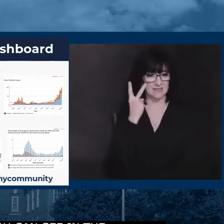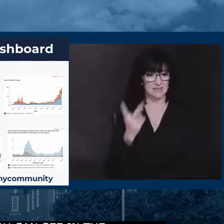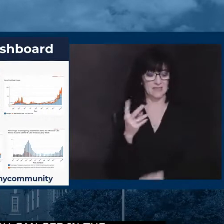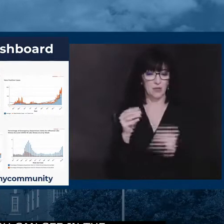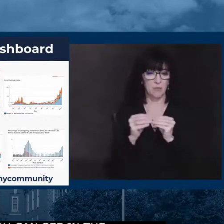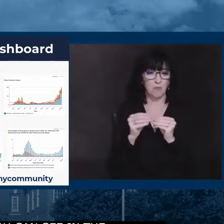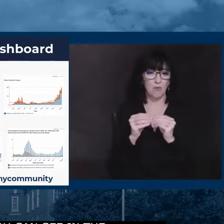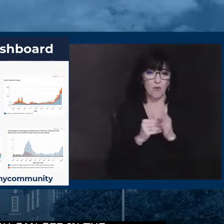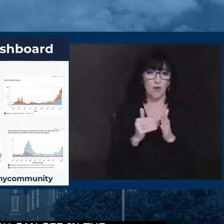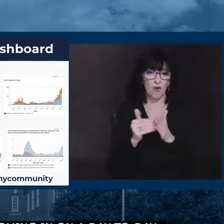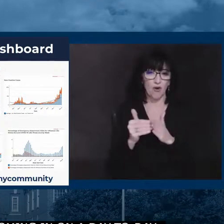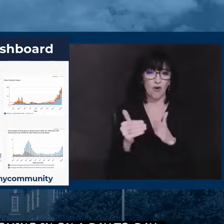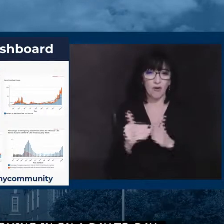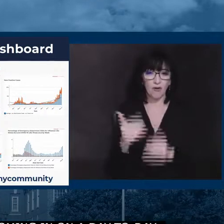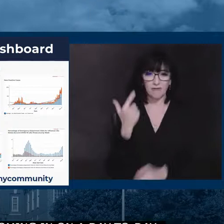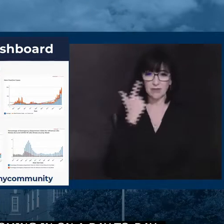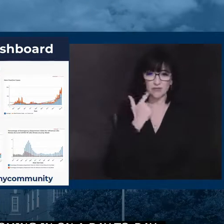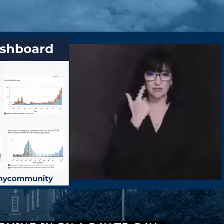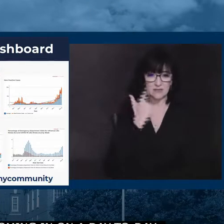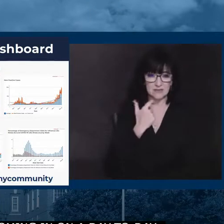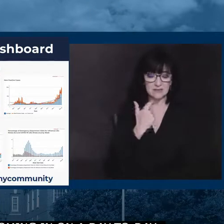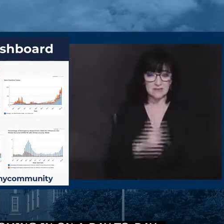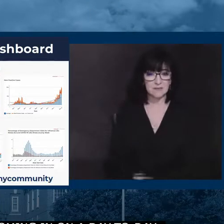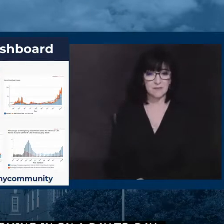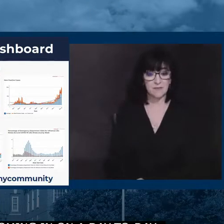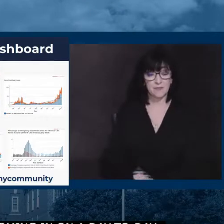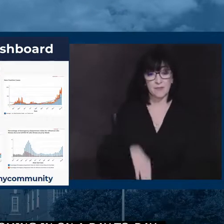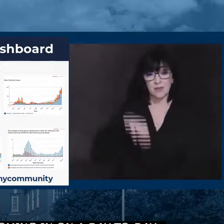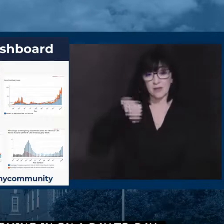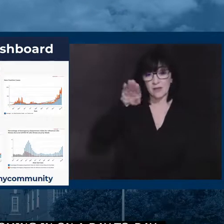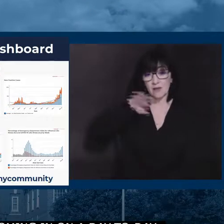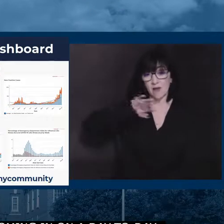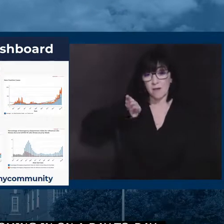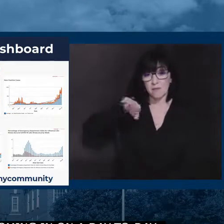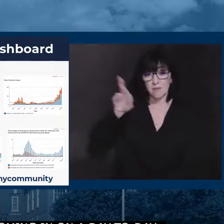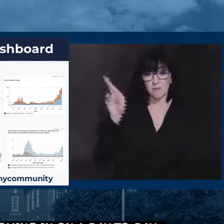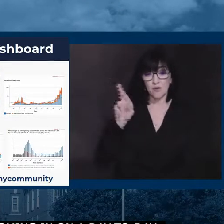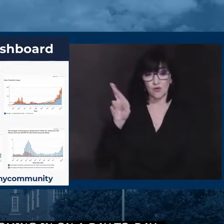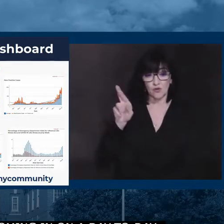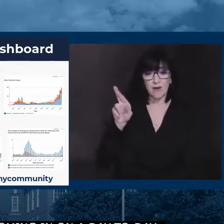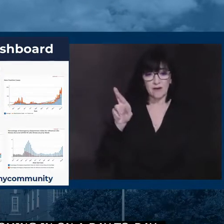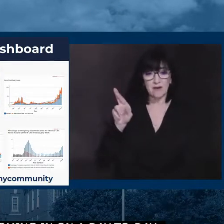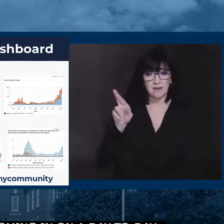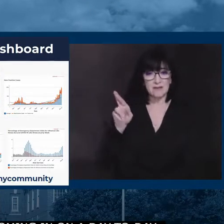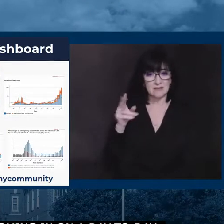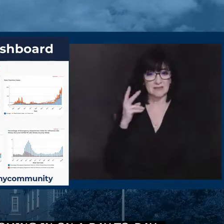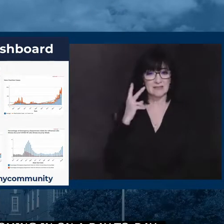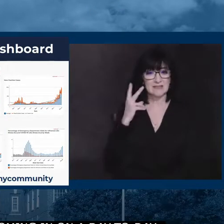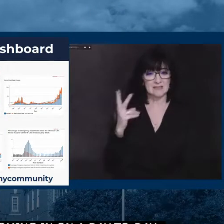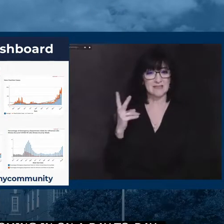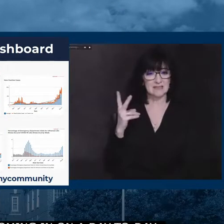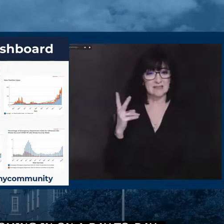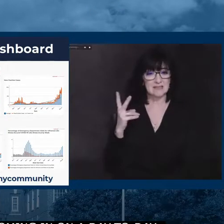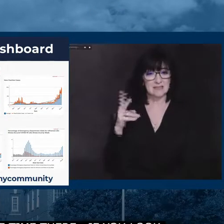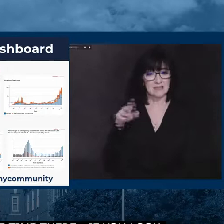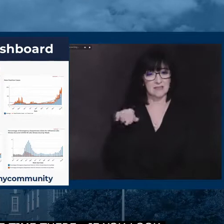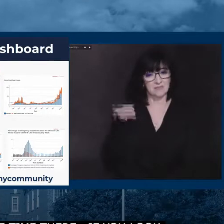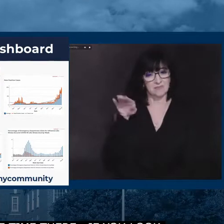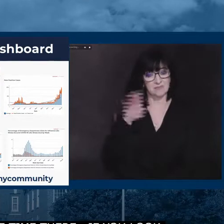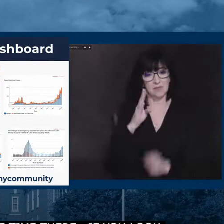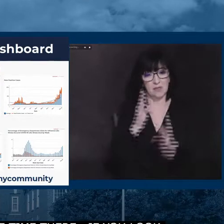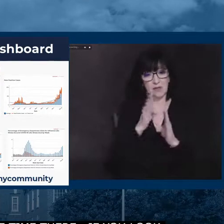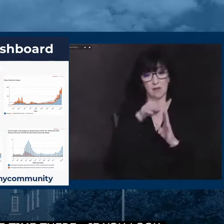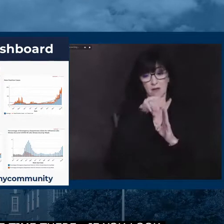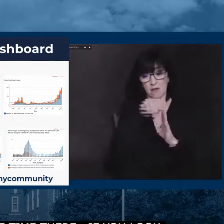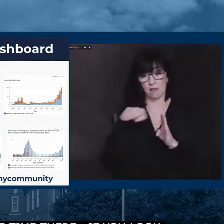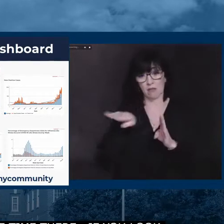cycle there. If you look to the far right, new positive cases, clearly more on the far right of that graph, meaning